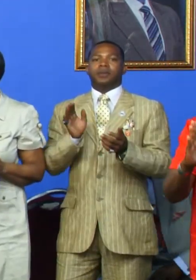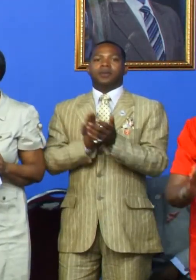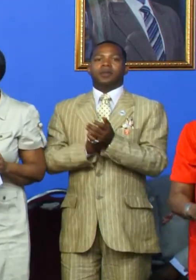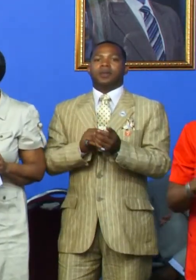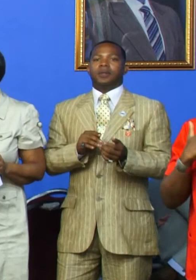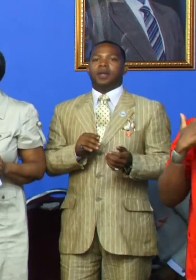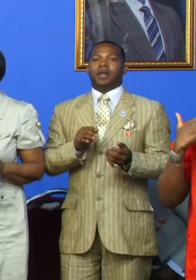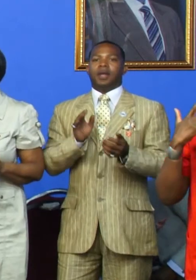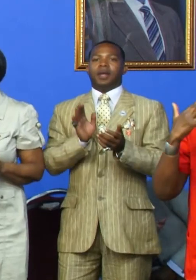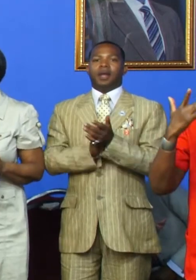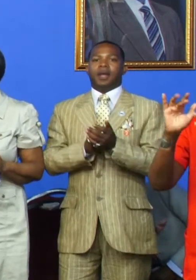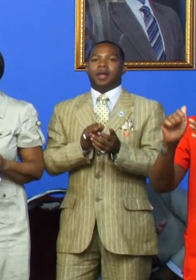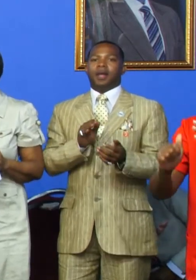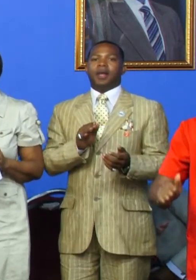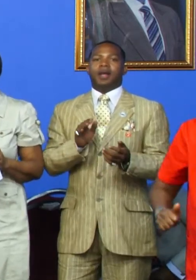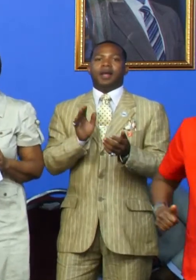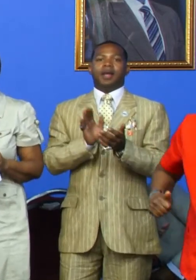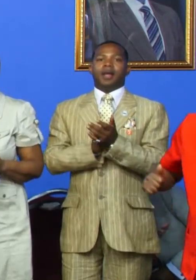Everybody's singing.